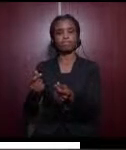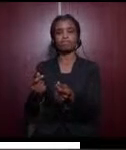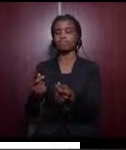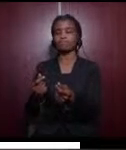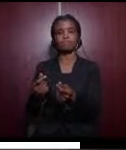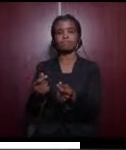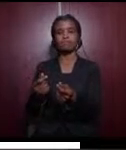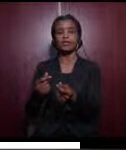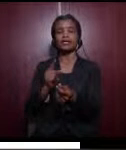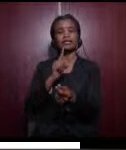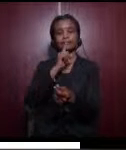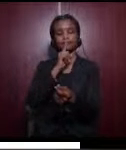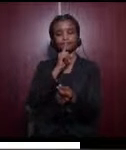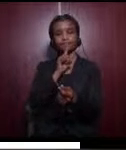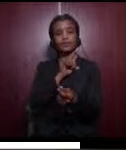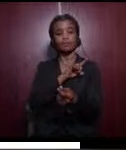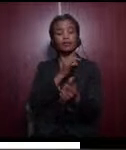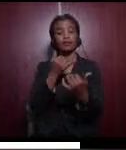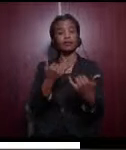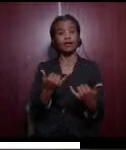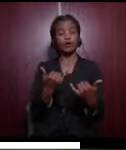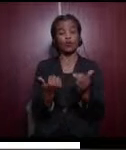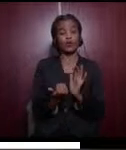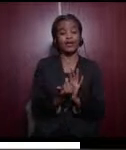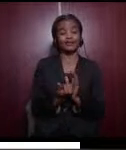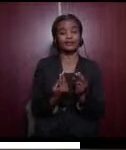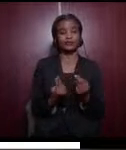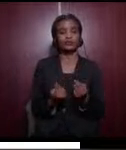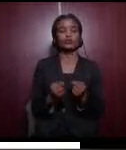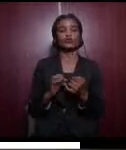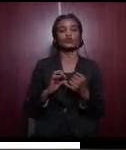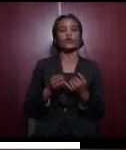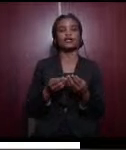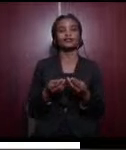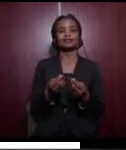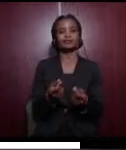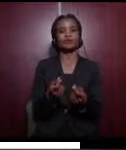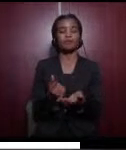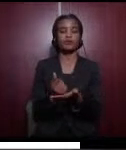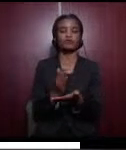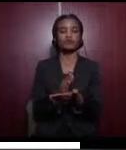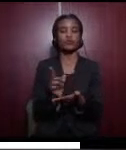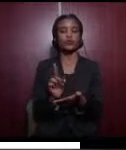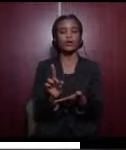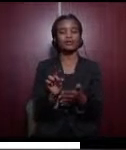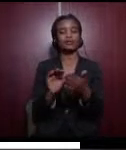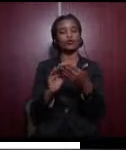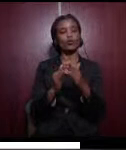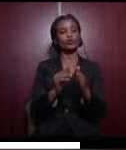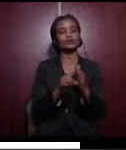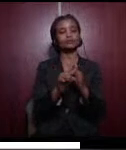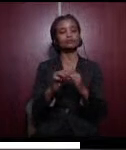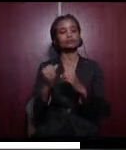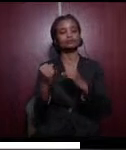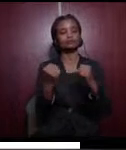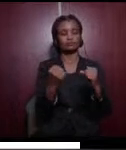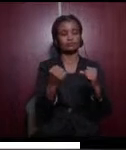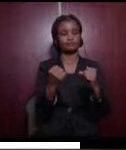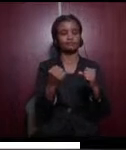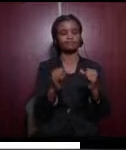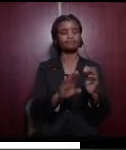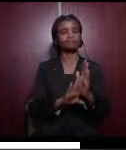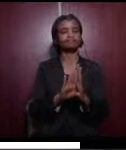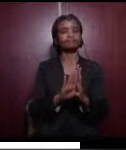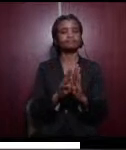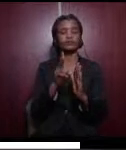is one issue that the Act is trying to address, to ensure that we build resilient communities. And whilst we build resilient communities,